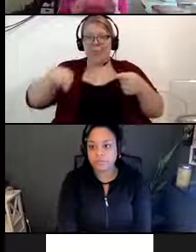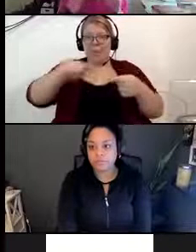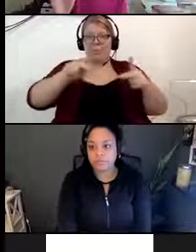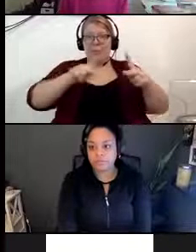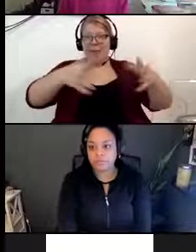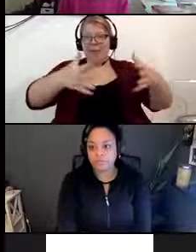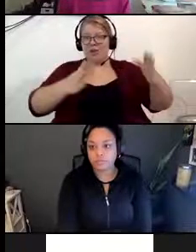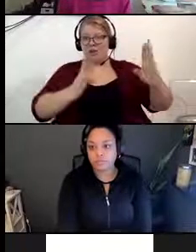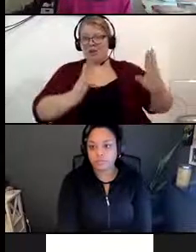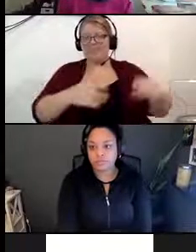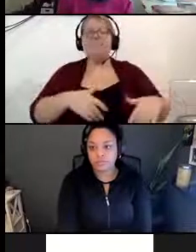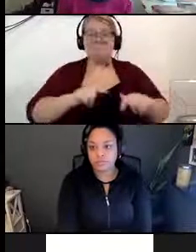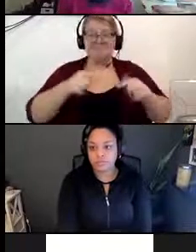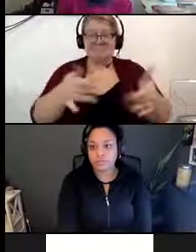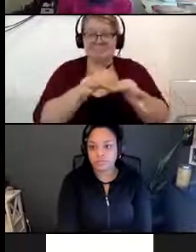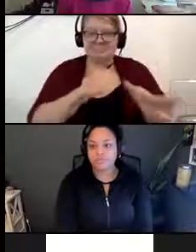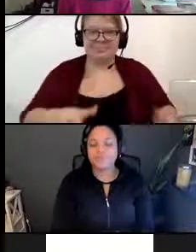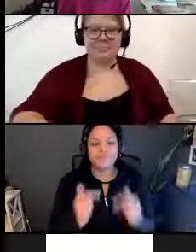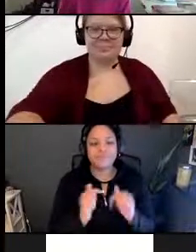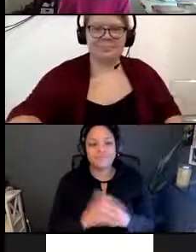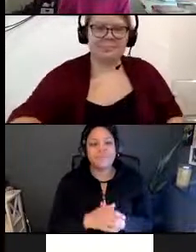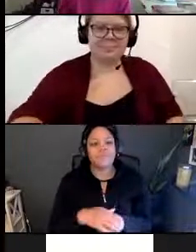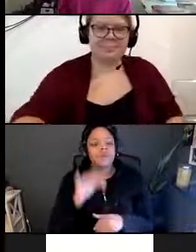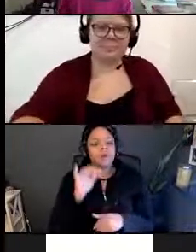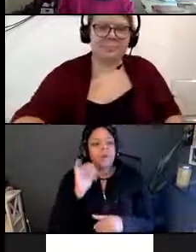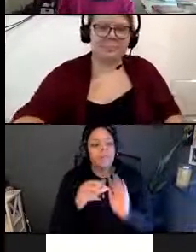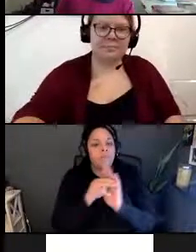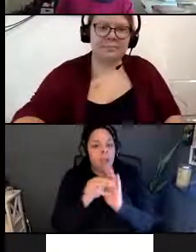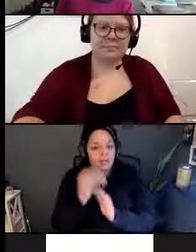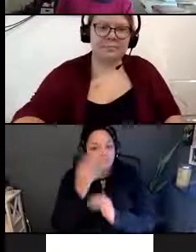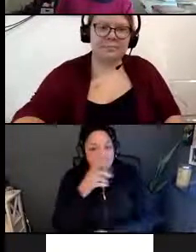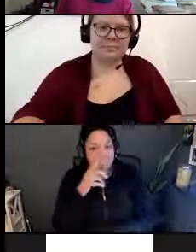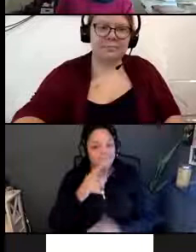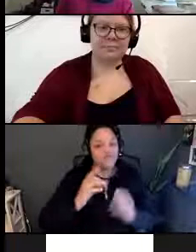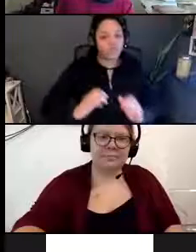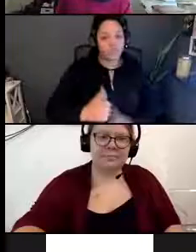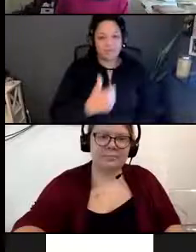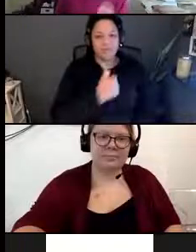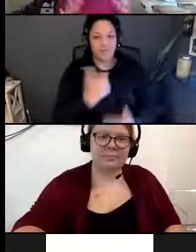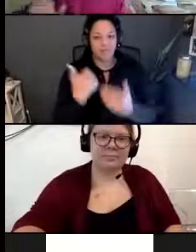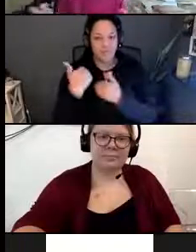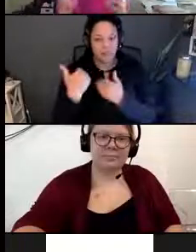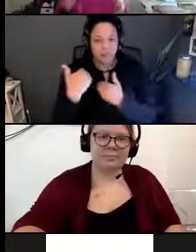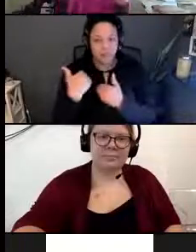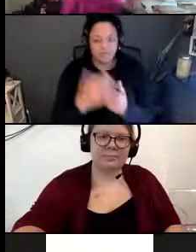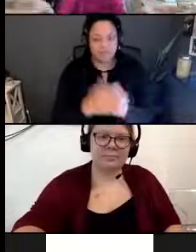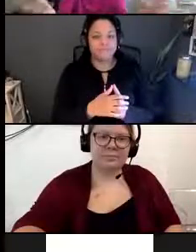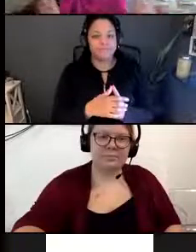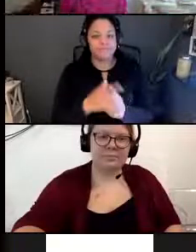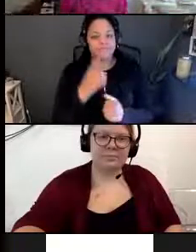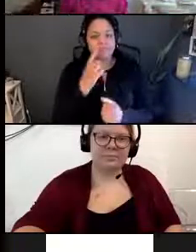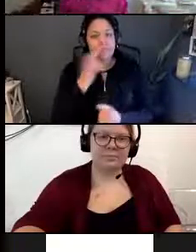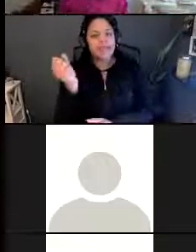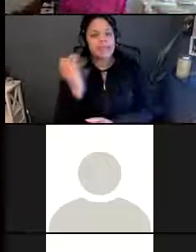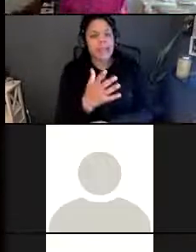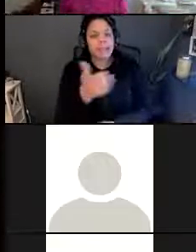The model has largely been this consumer self-responsibility model, gambling purely as a service